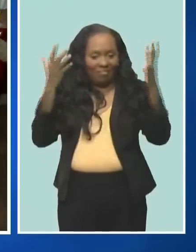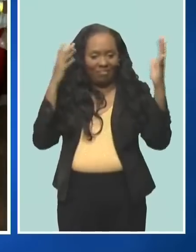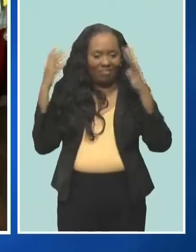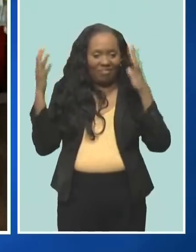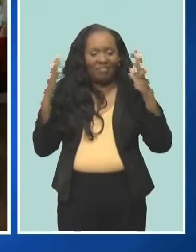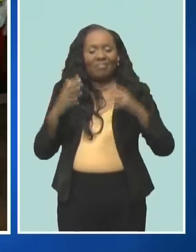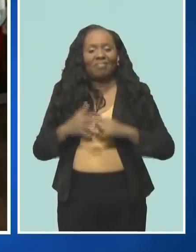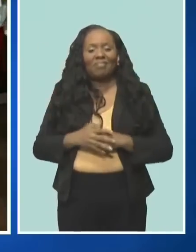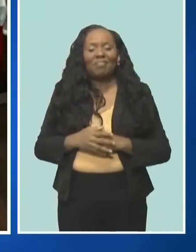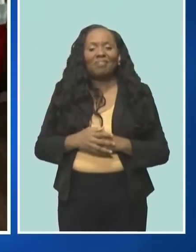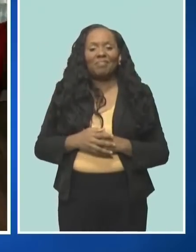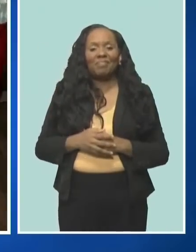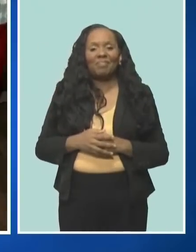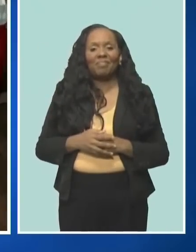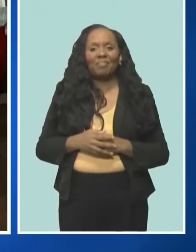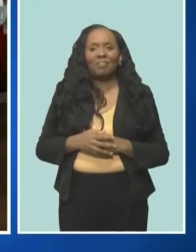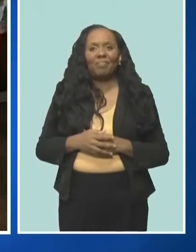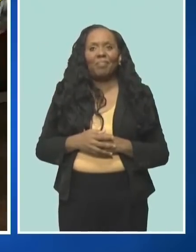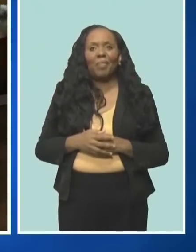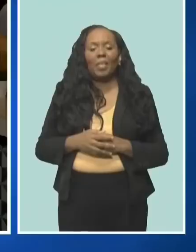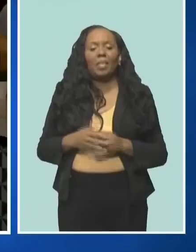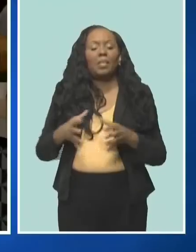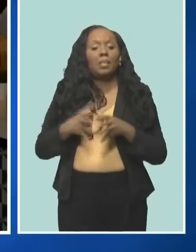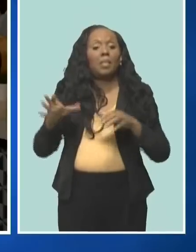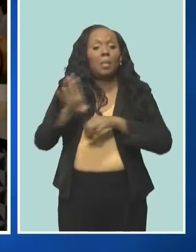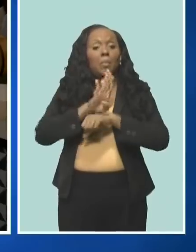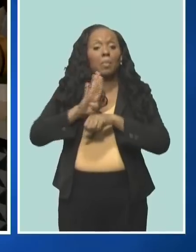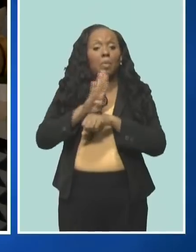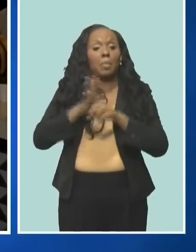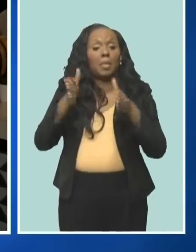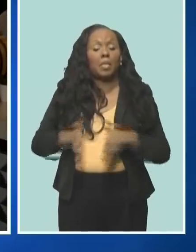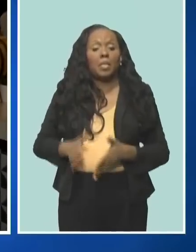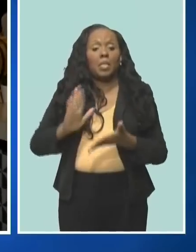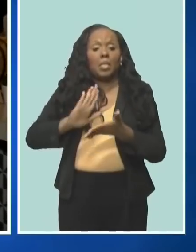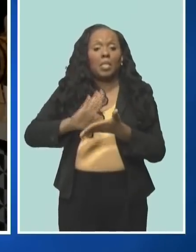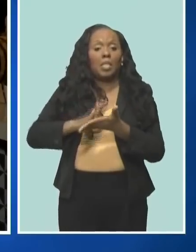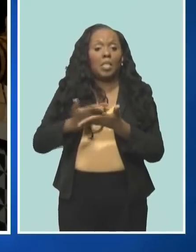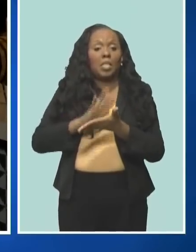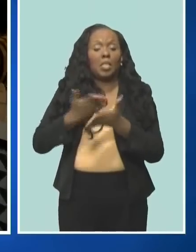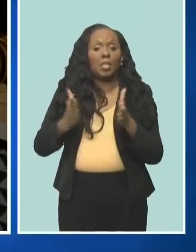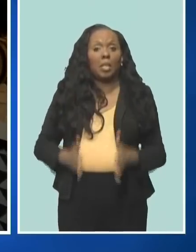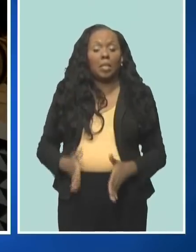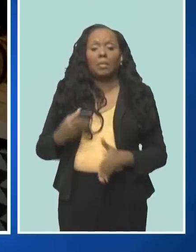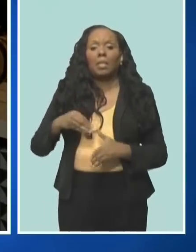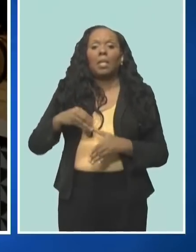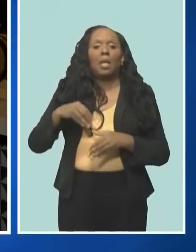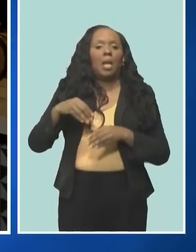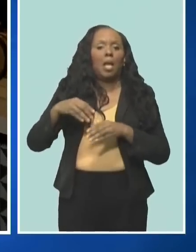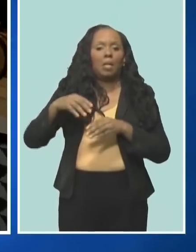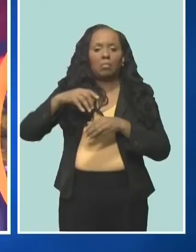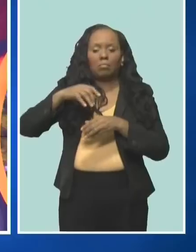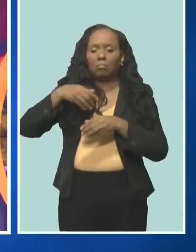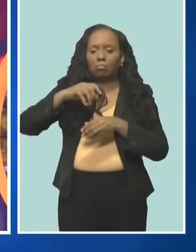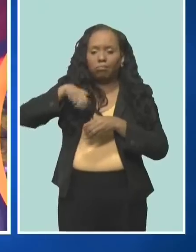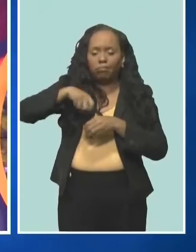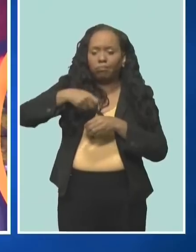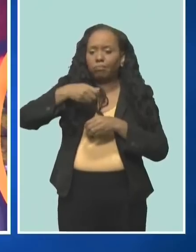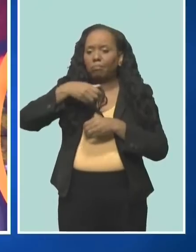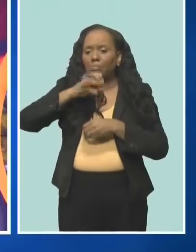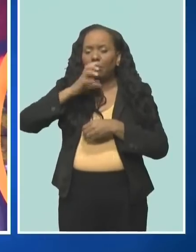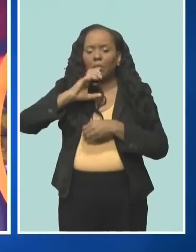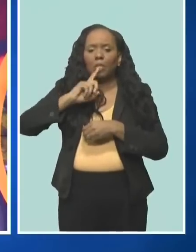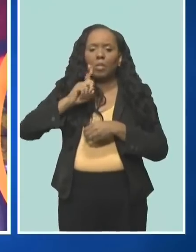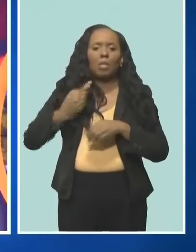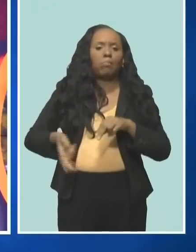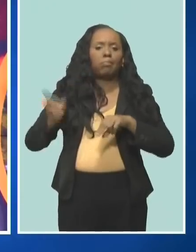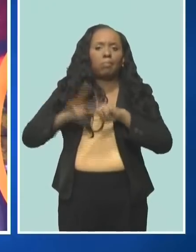She has also disclosed the number of local chefs and mixologists entered in this year's festival have increased. This speaks volumes